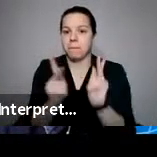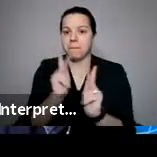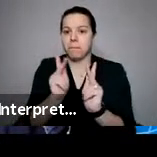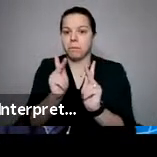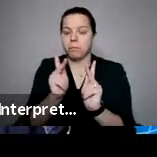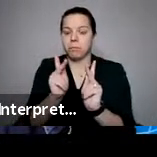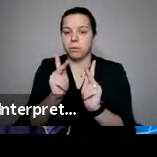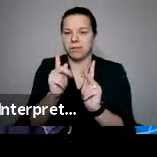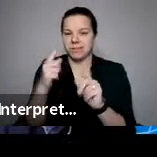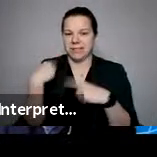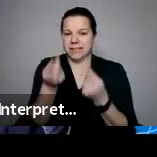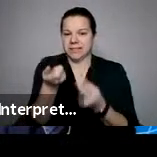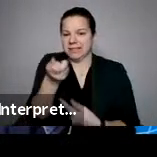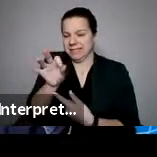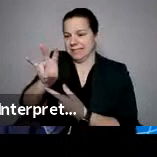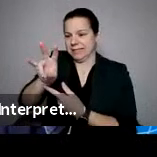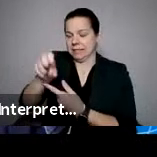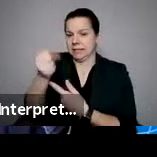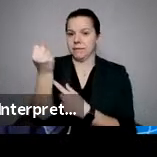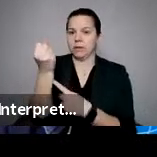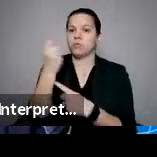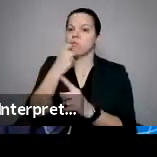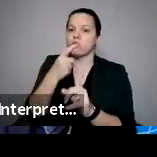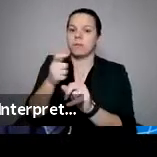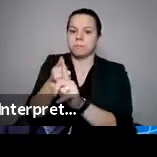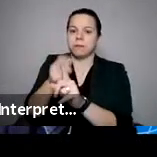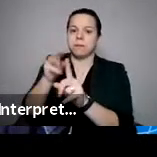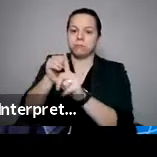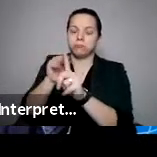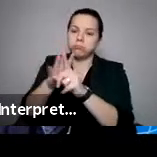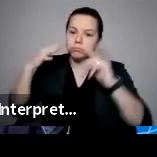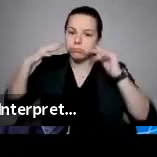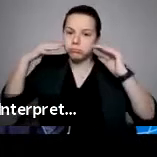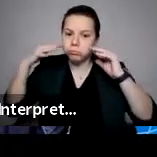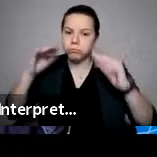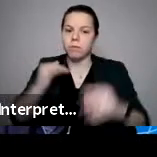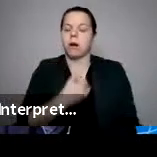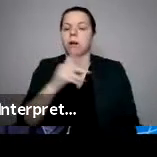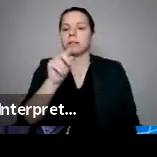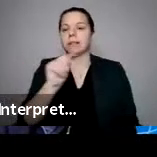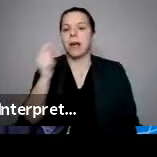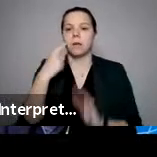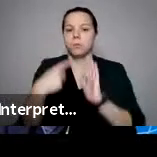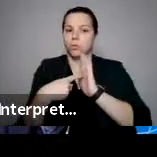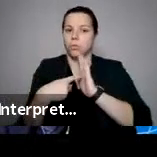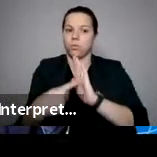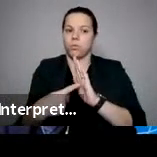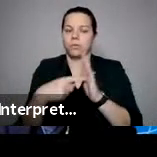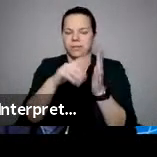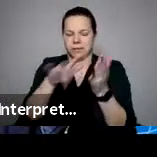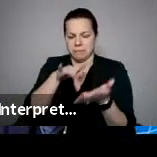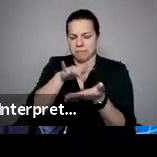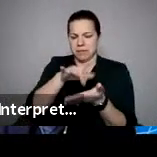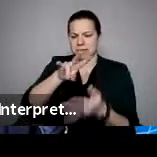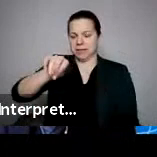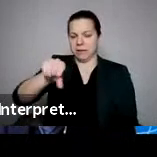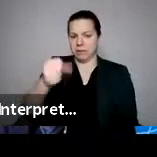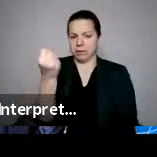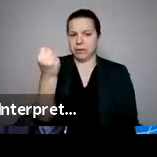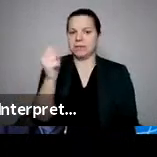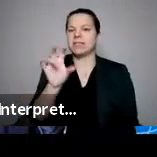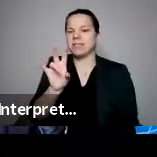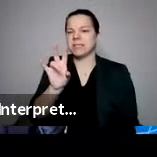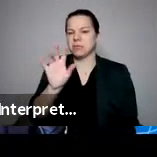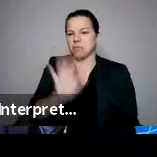since the 1970s that are exposed. And our data shows that when the mid-70s, we had roughly 7 million